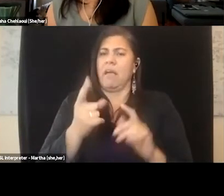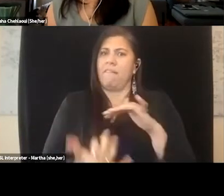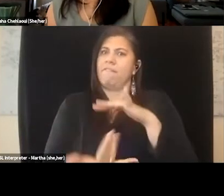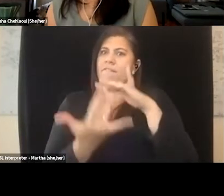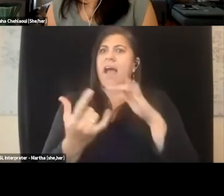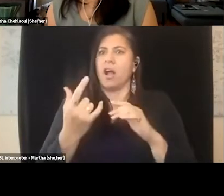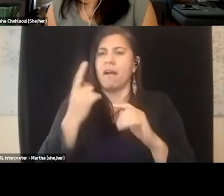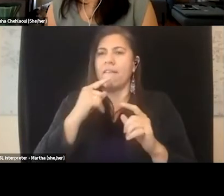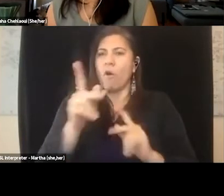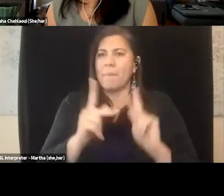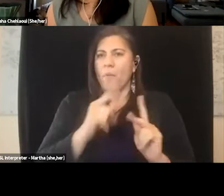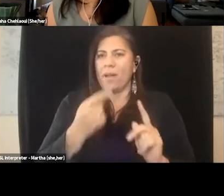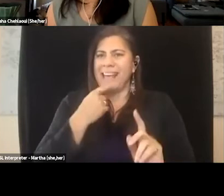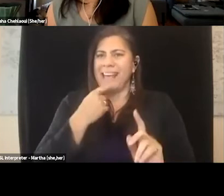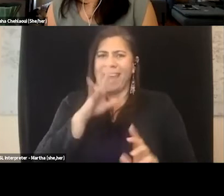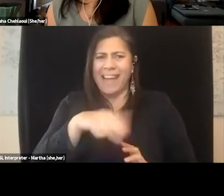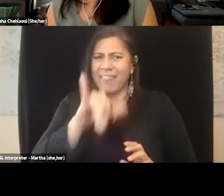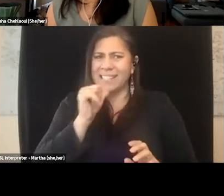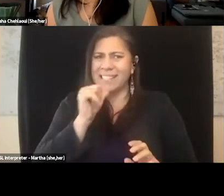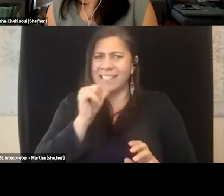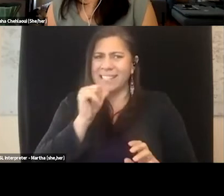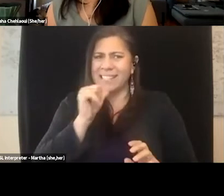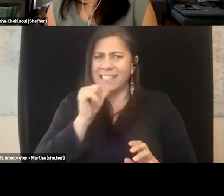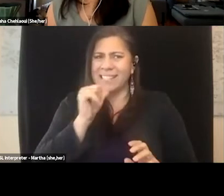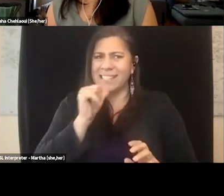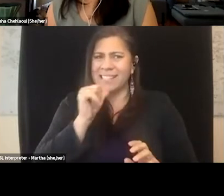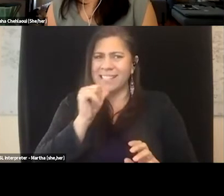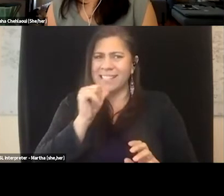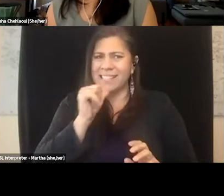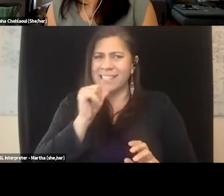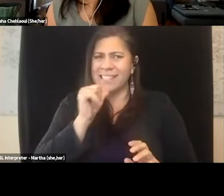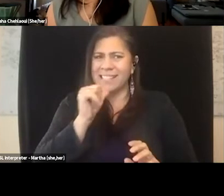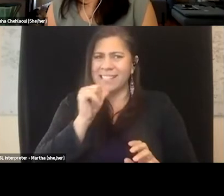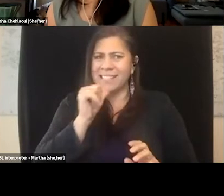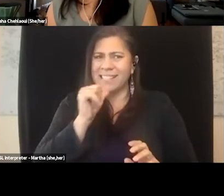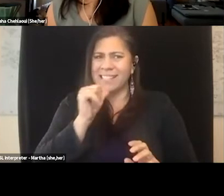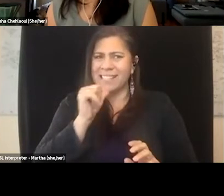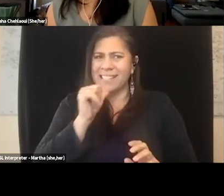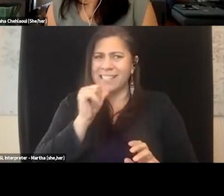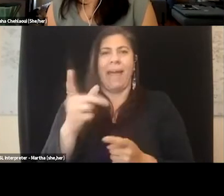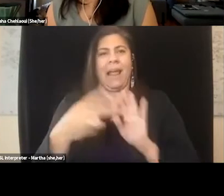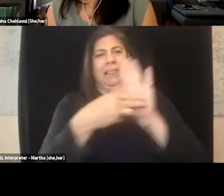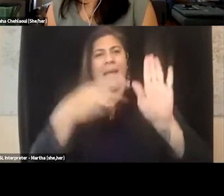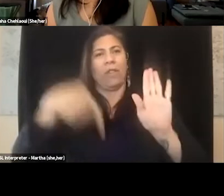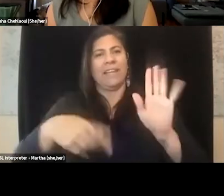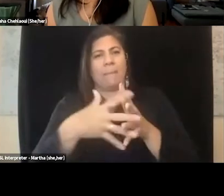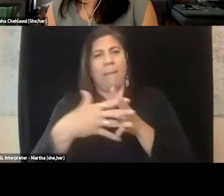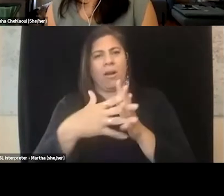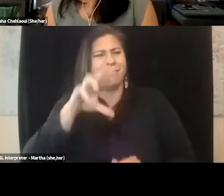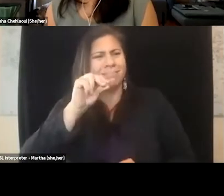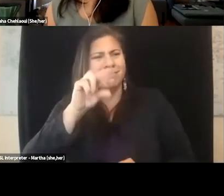have pure Caucasian and say, this is America. That is just not, everyone knows that's not true. And that's just, it's wrong for every kind of